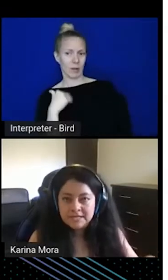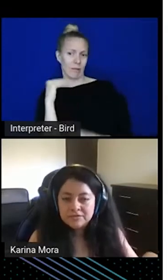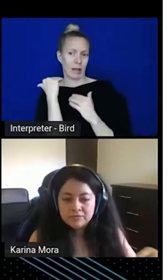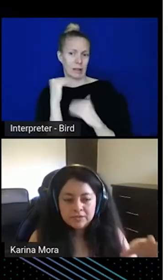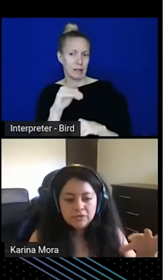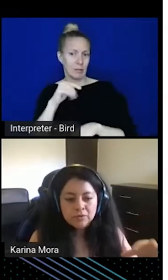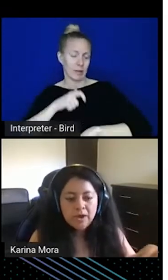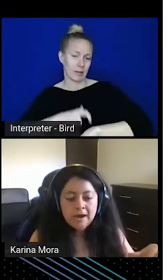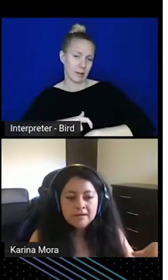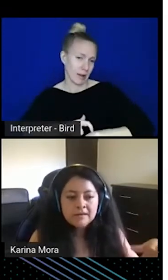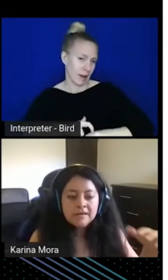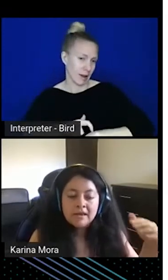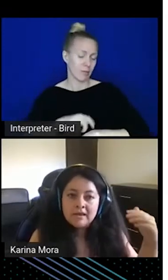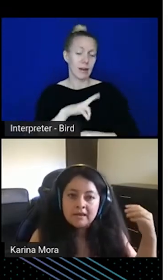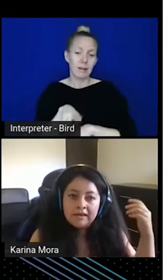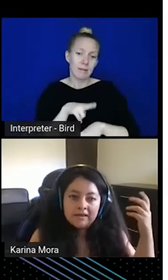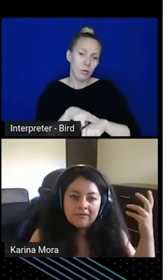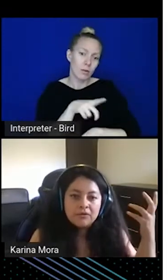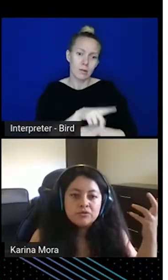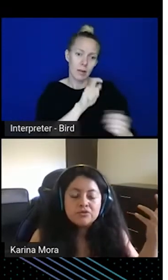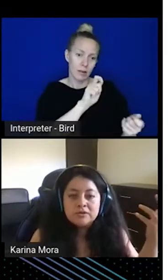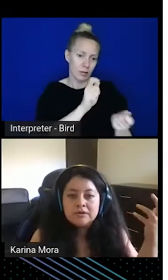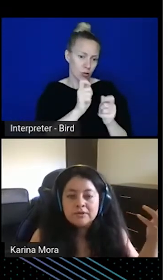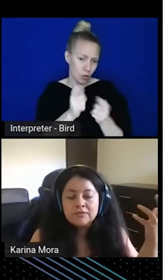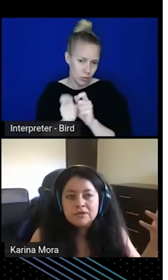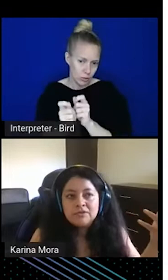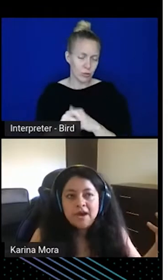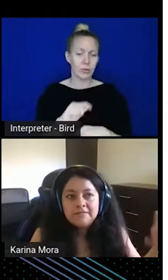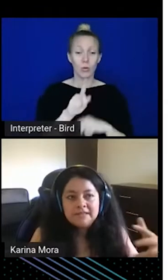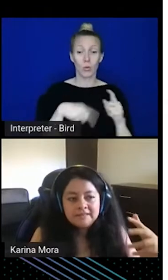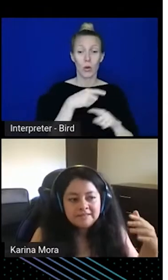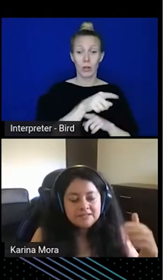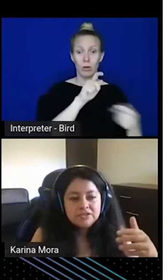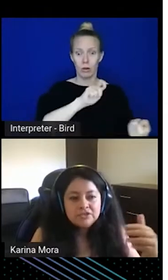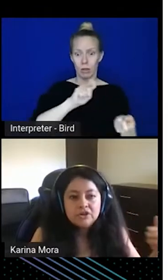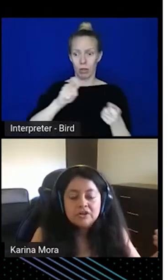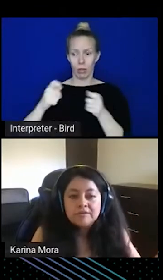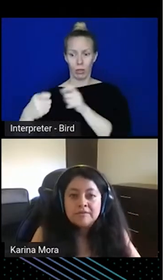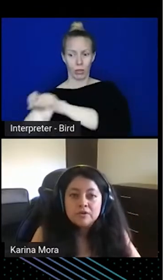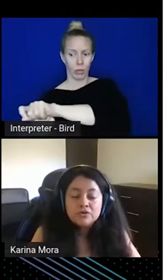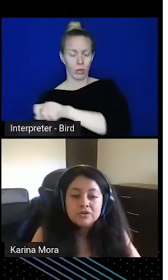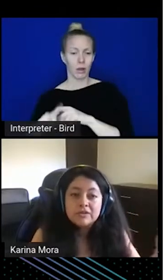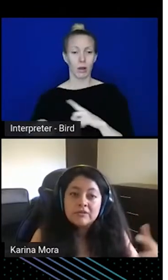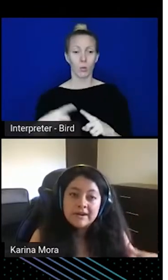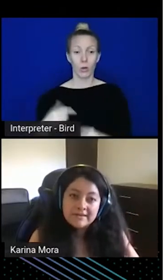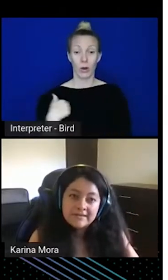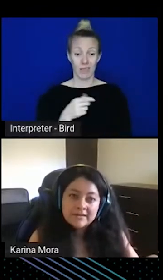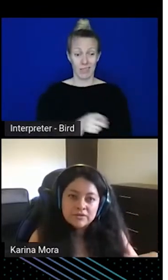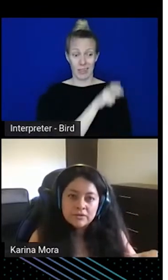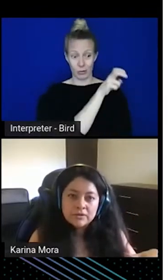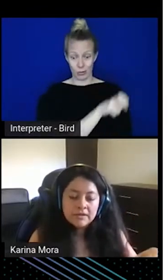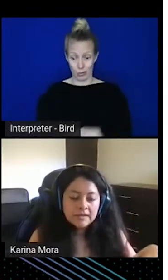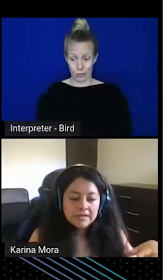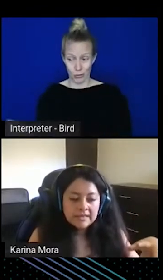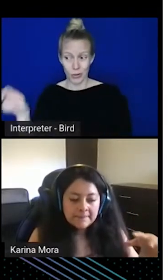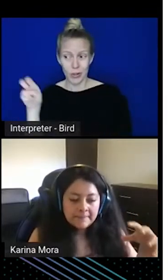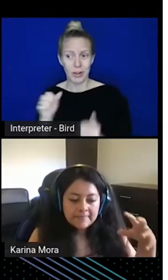of change when you are evolution, when you have this journey of evolution in your